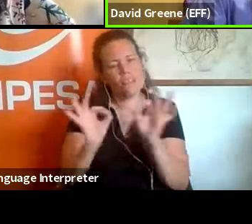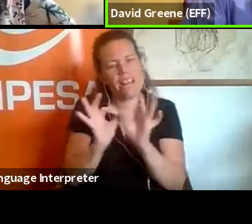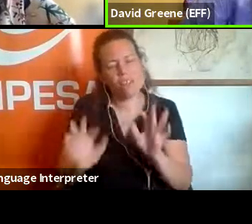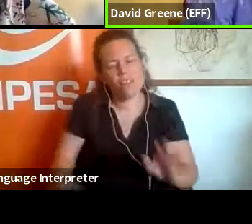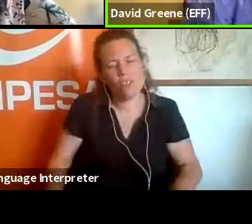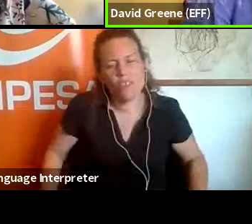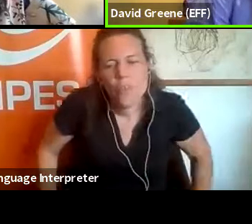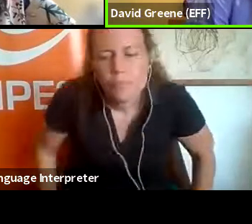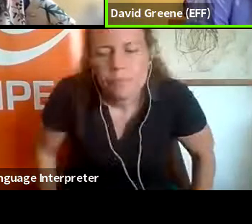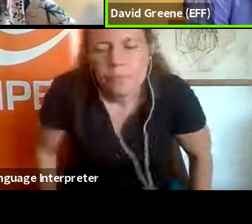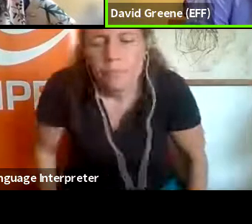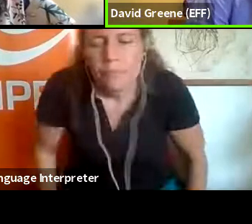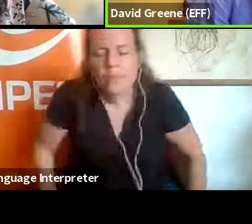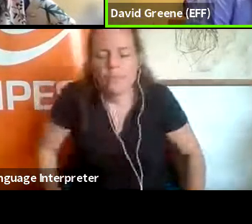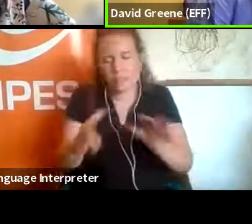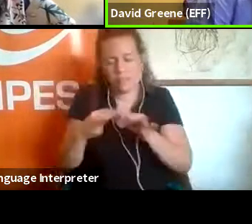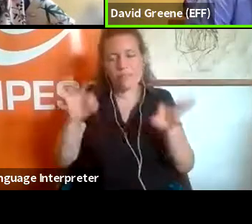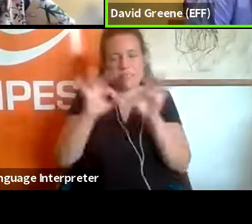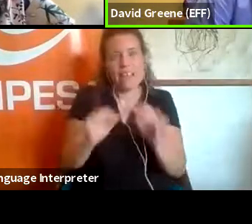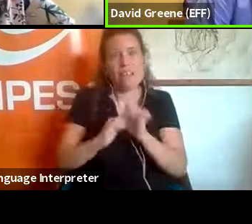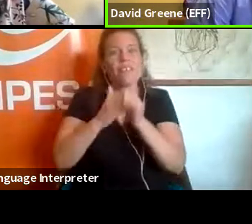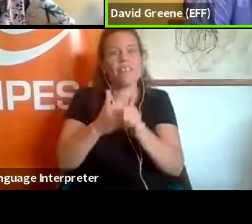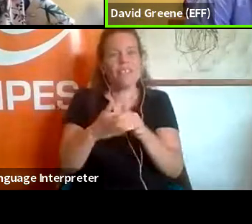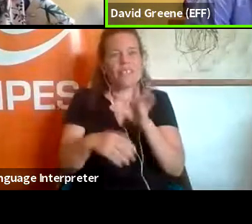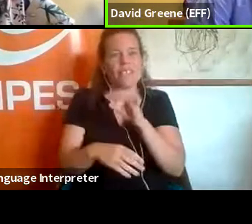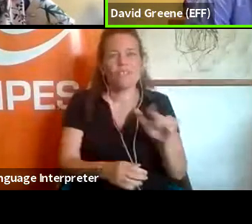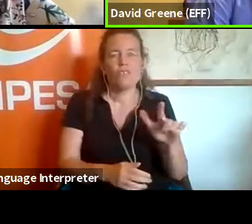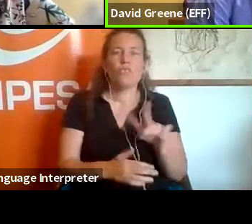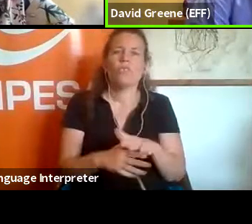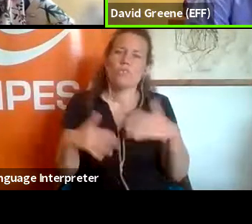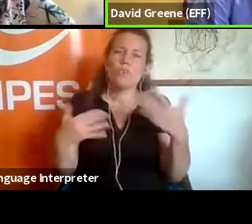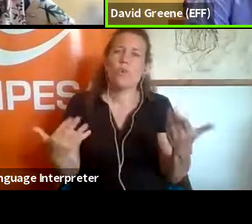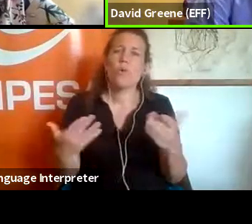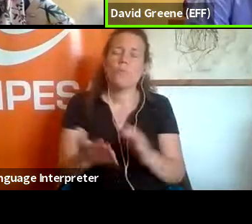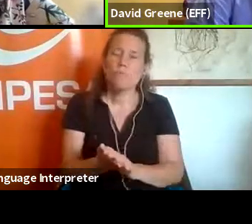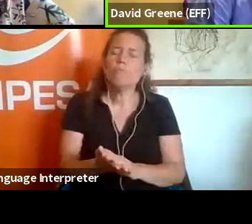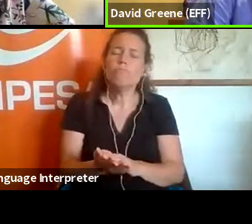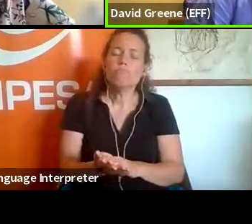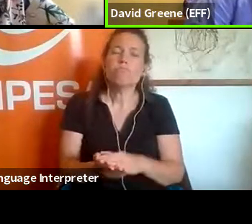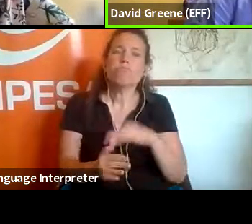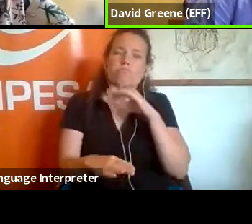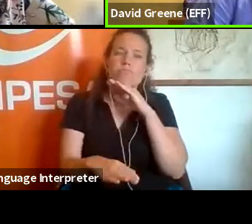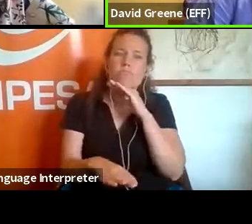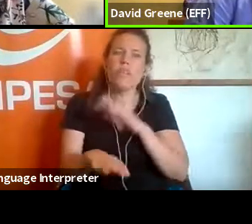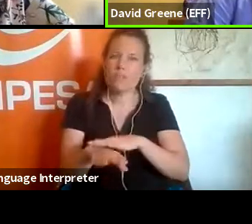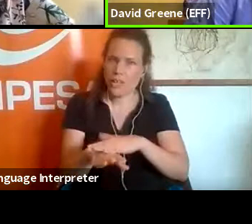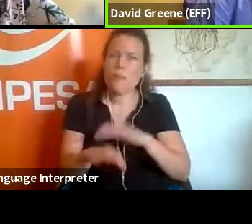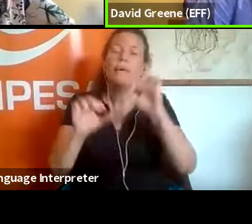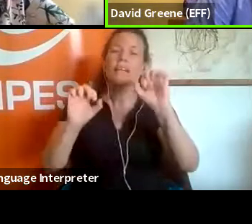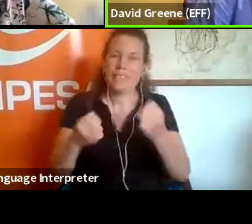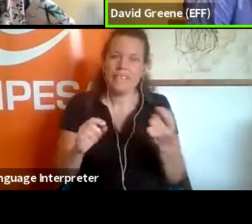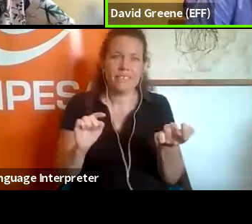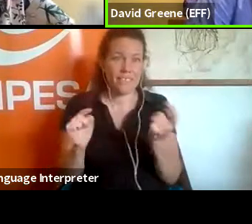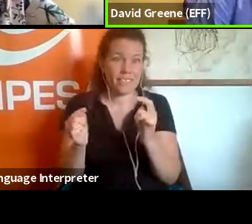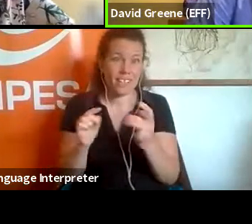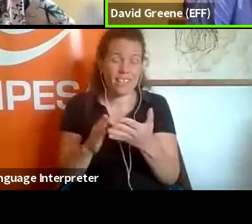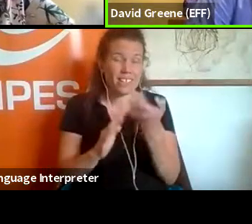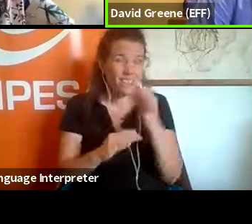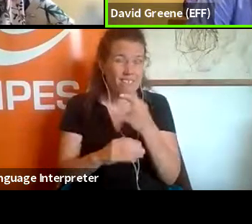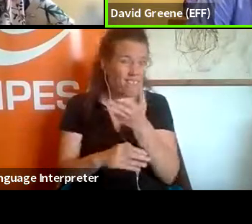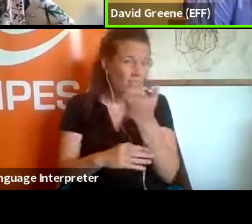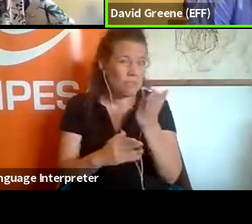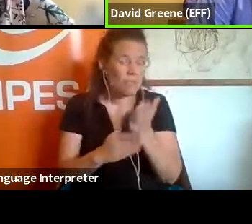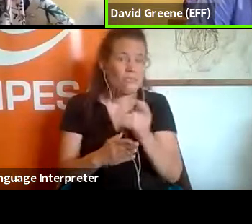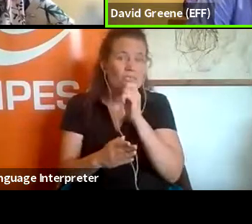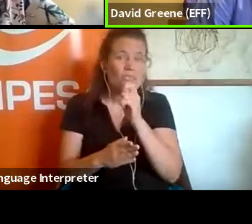and be an effective tool? So we should have time to discuss that if people have suggestions.